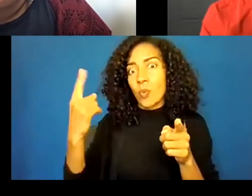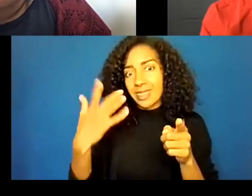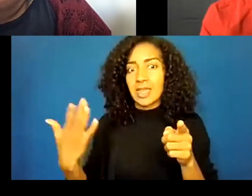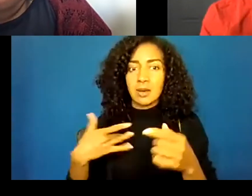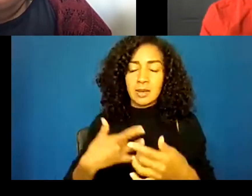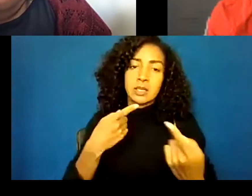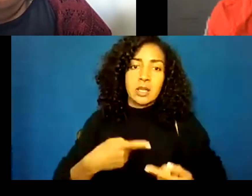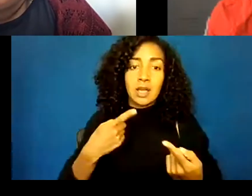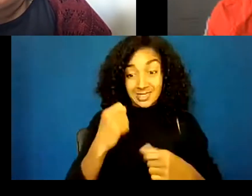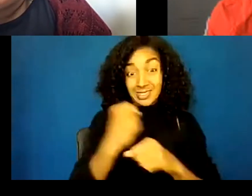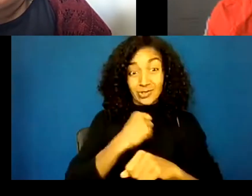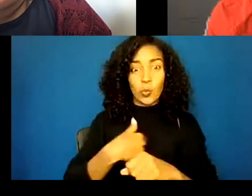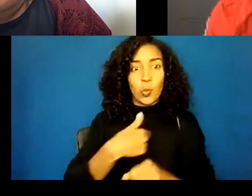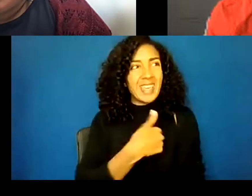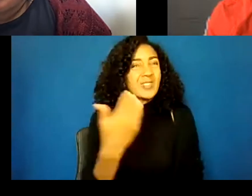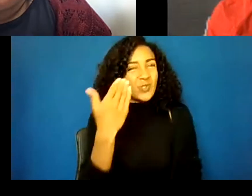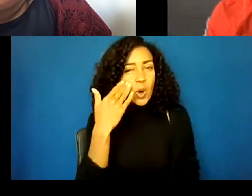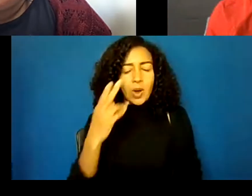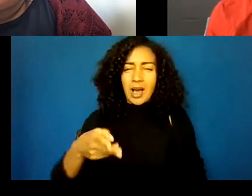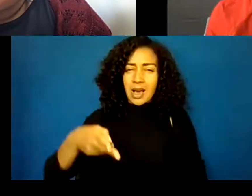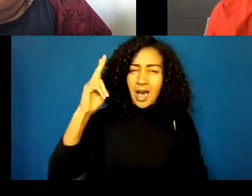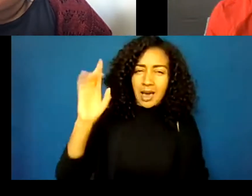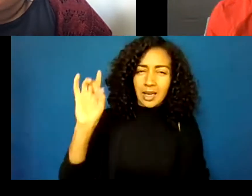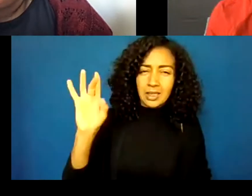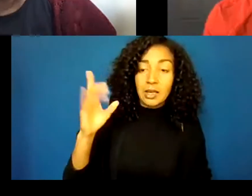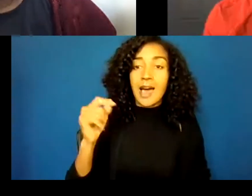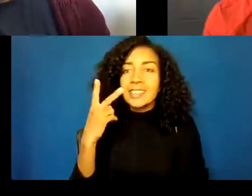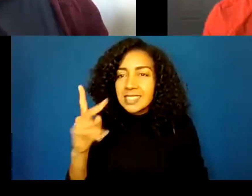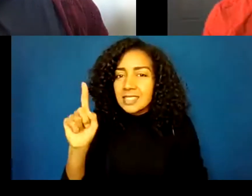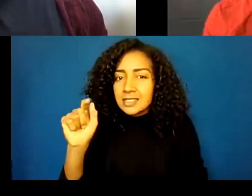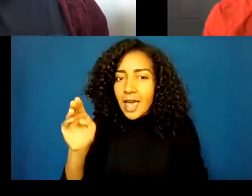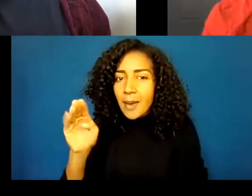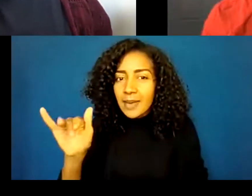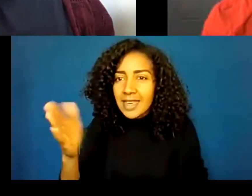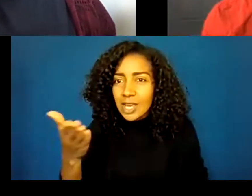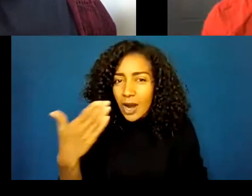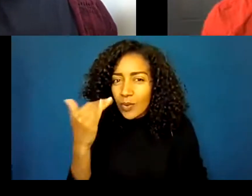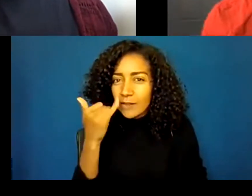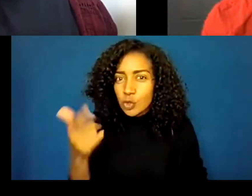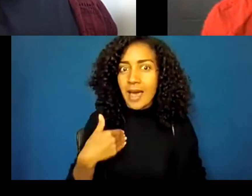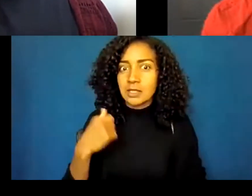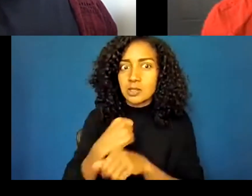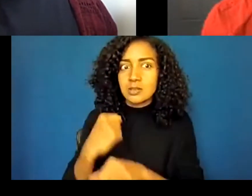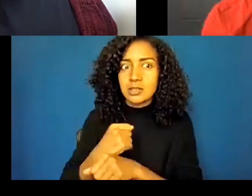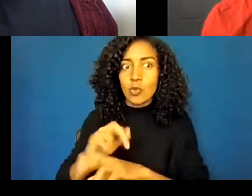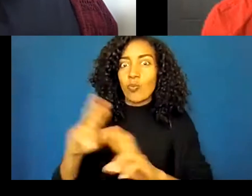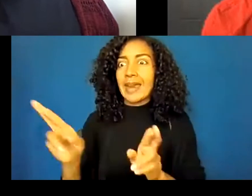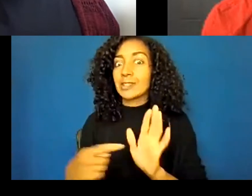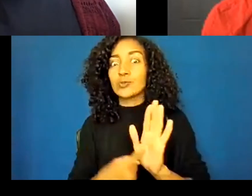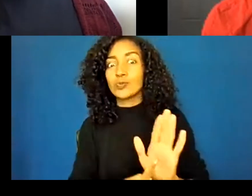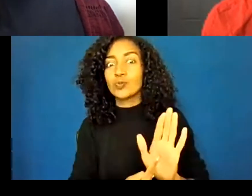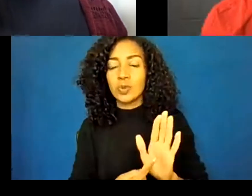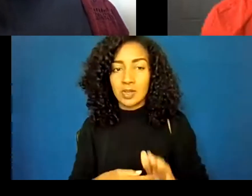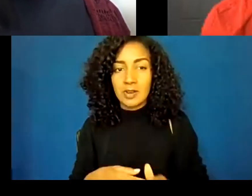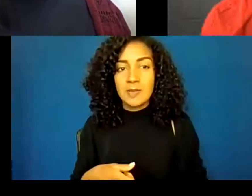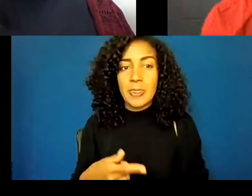high. I see Tammy on here, but I don't know that she would have those at her access either. She